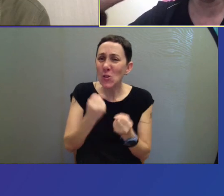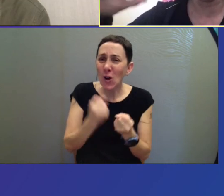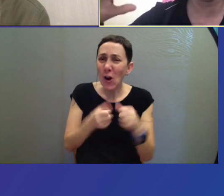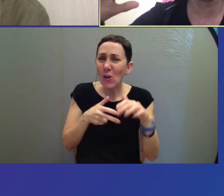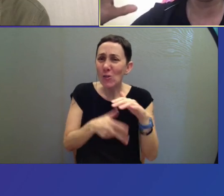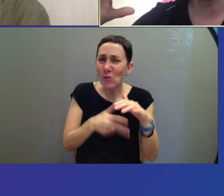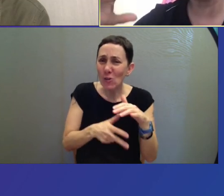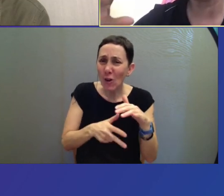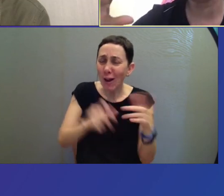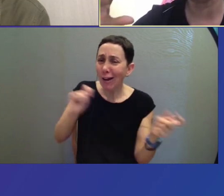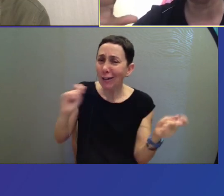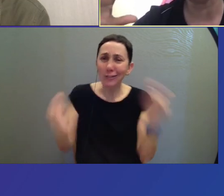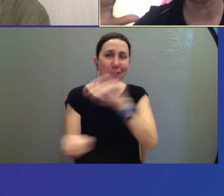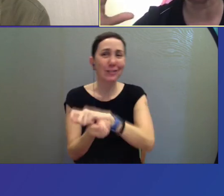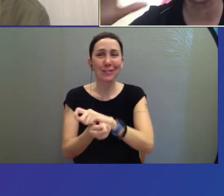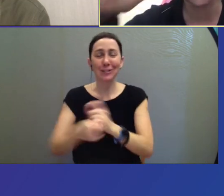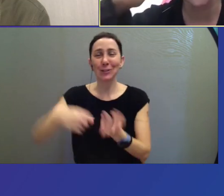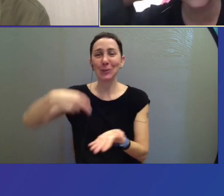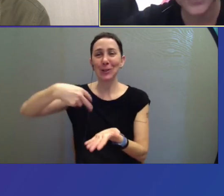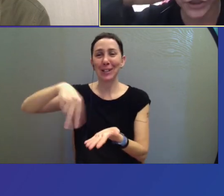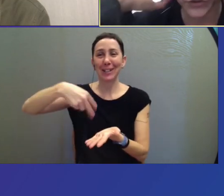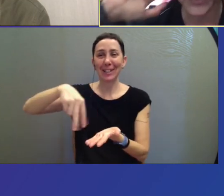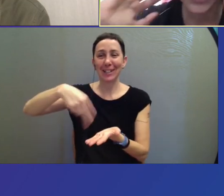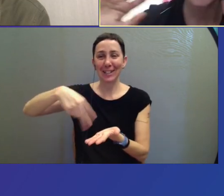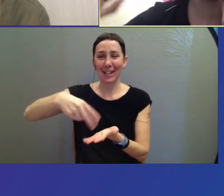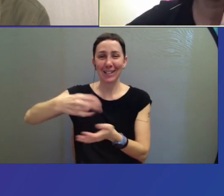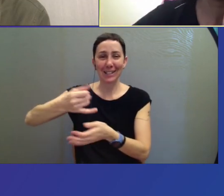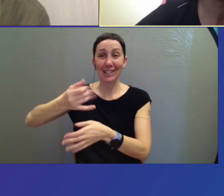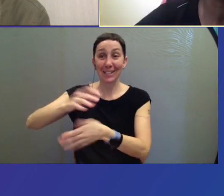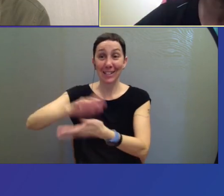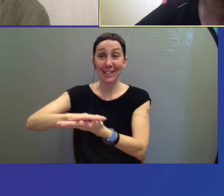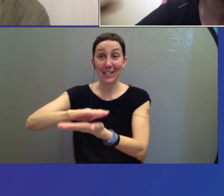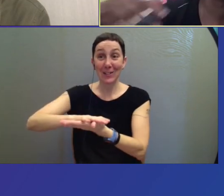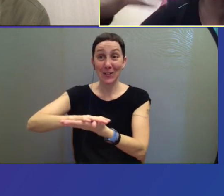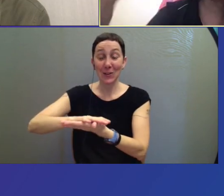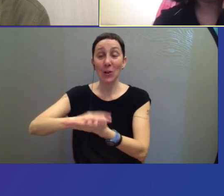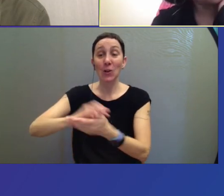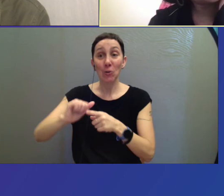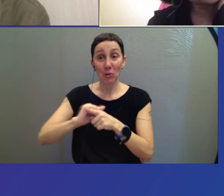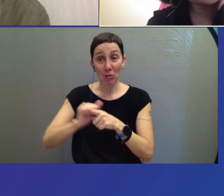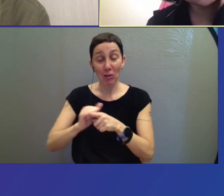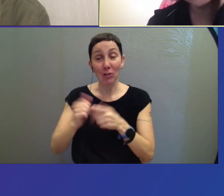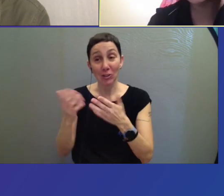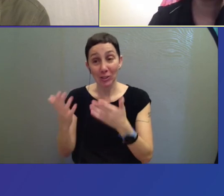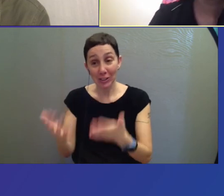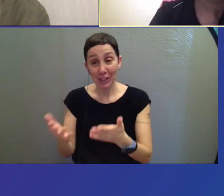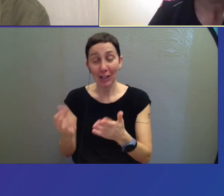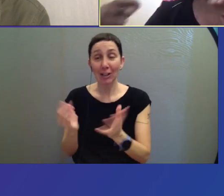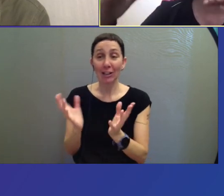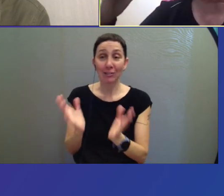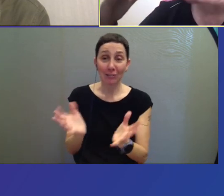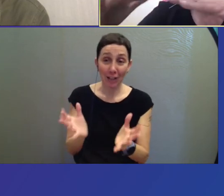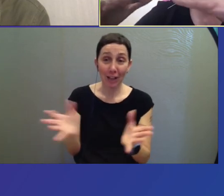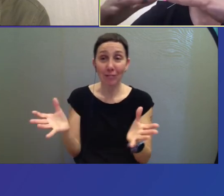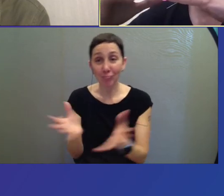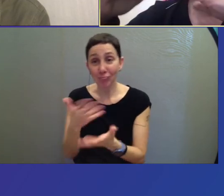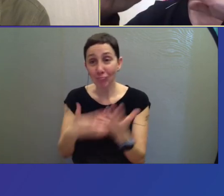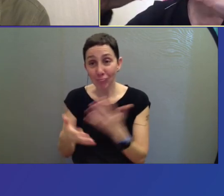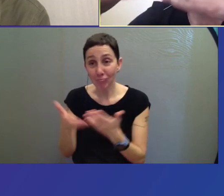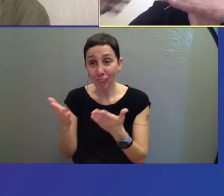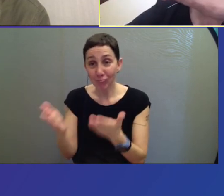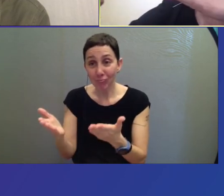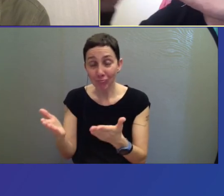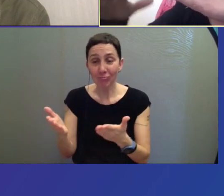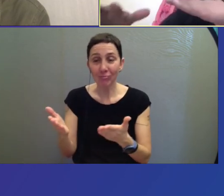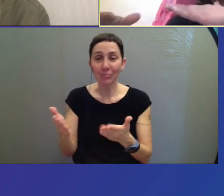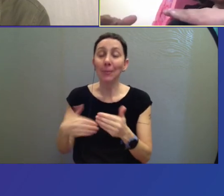into a dance institute. And we rehearse here and conversate here. And artists can,